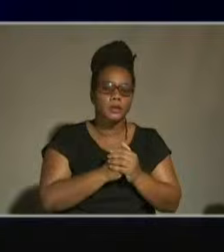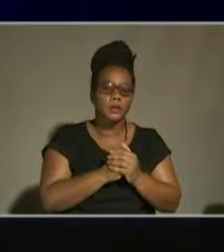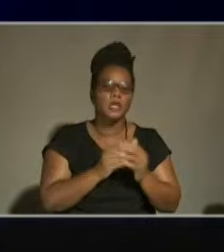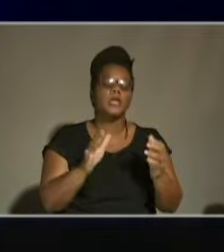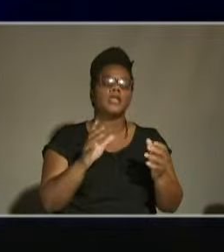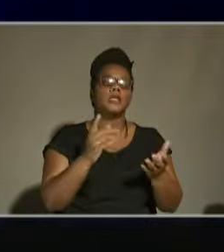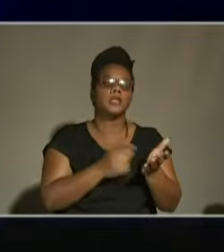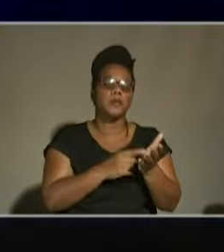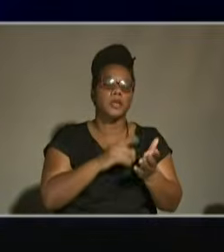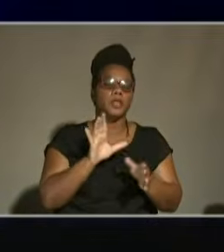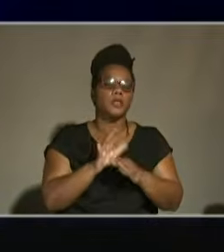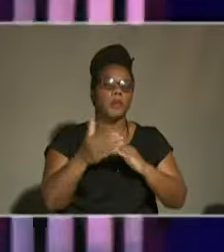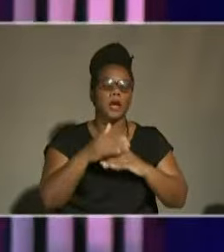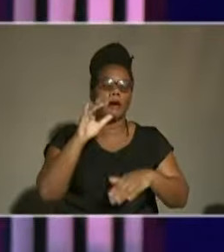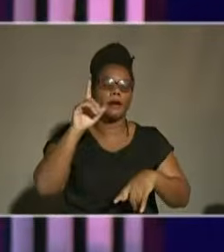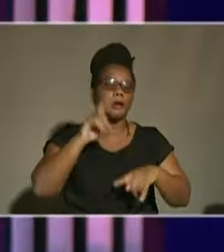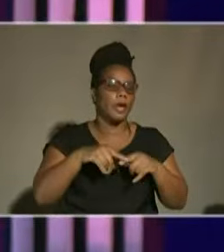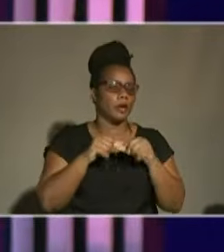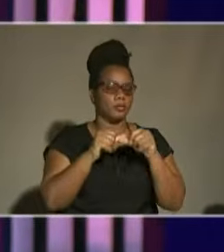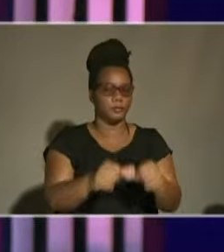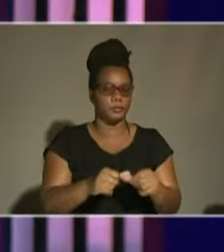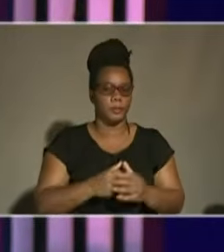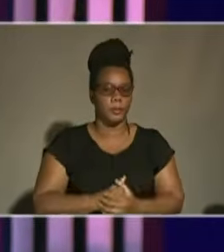Jamaica cannot go forward with.